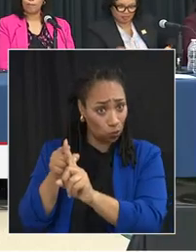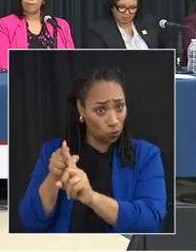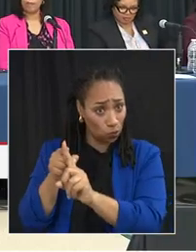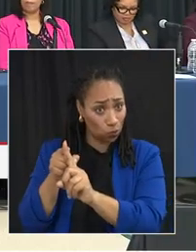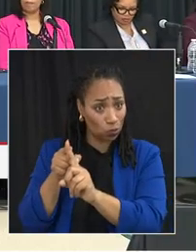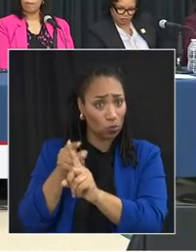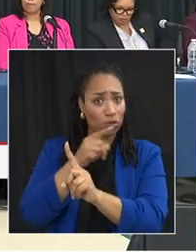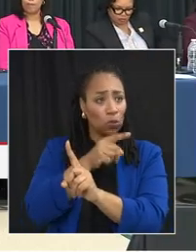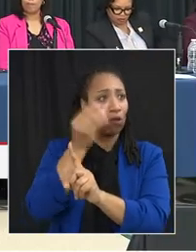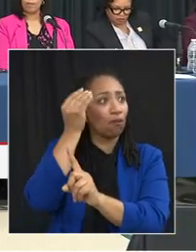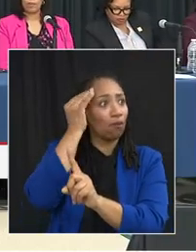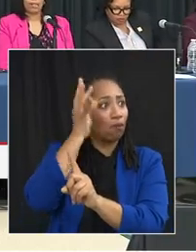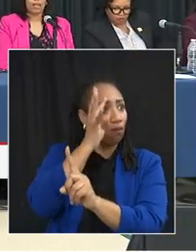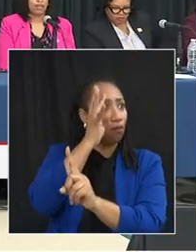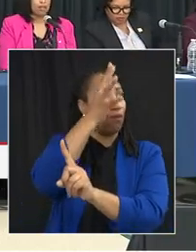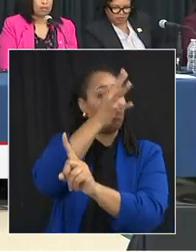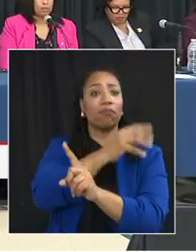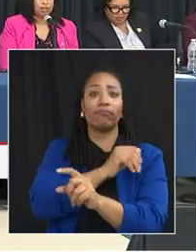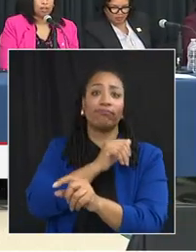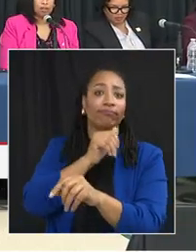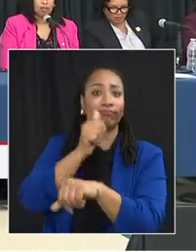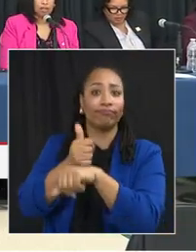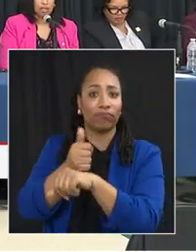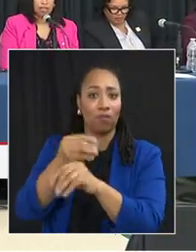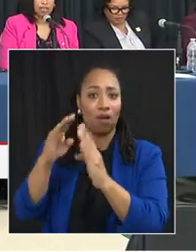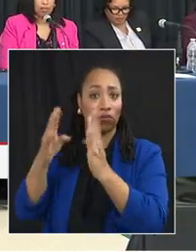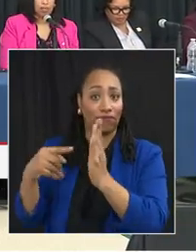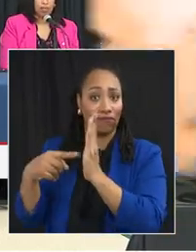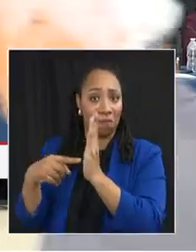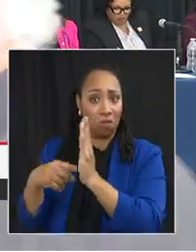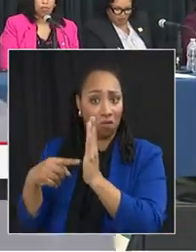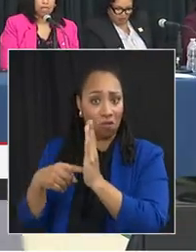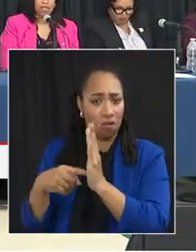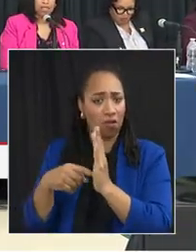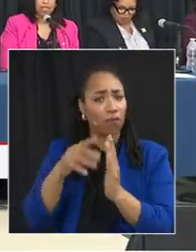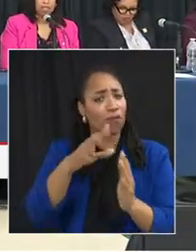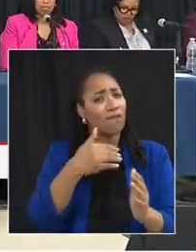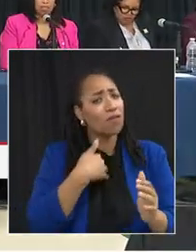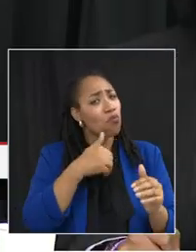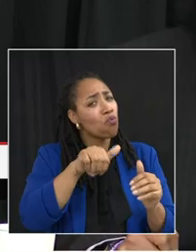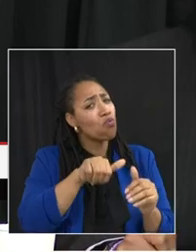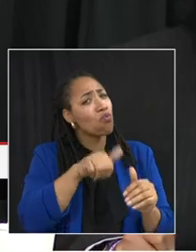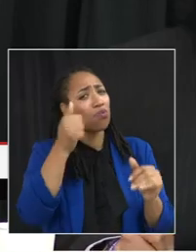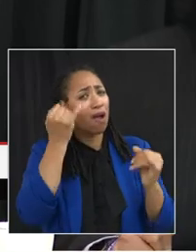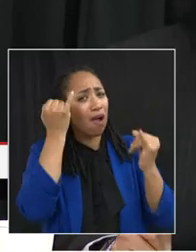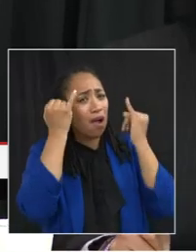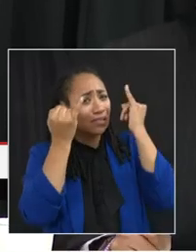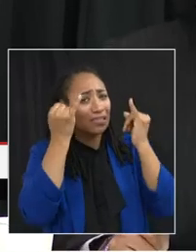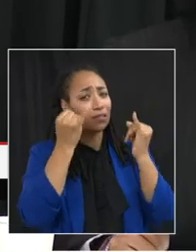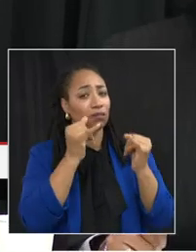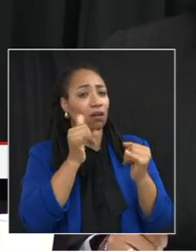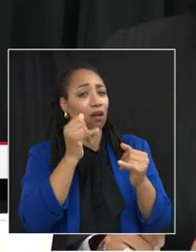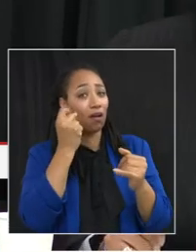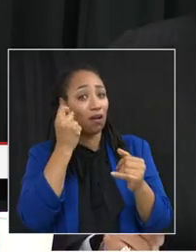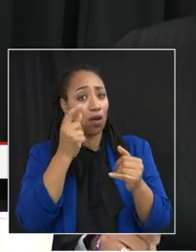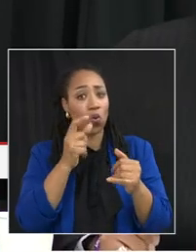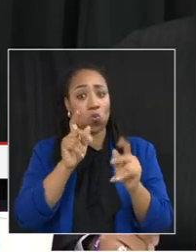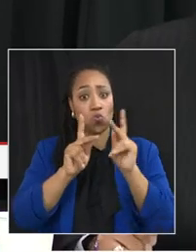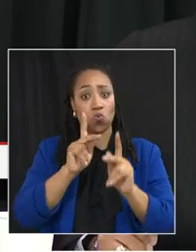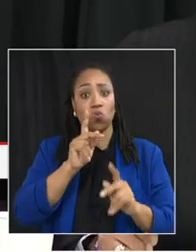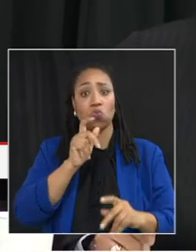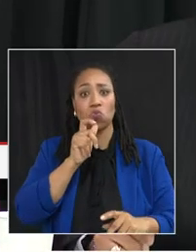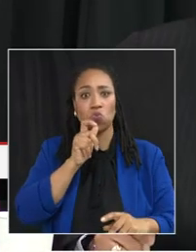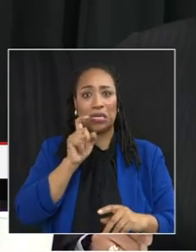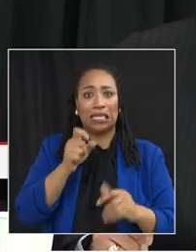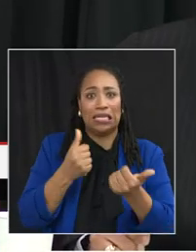for another affordable assisted living facility that might help us? Yes, and we're always looking to support and help